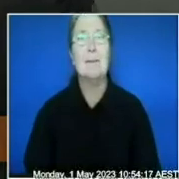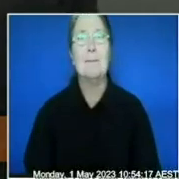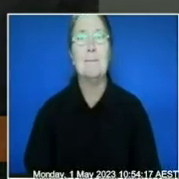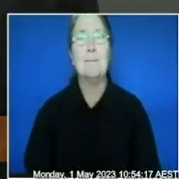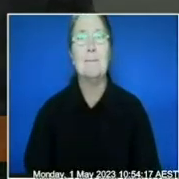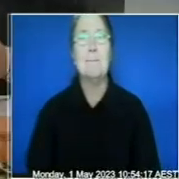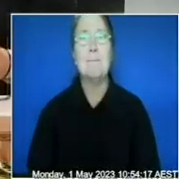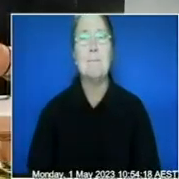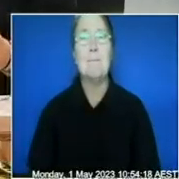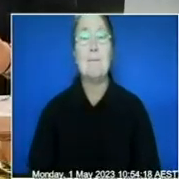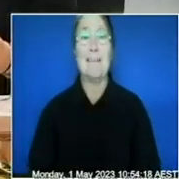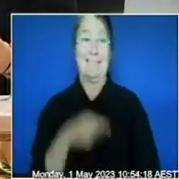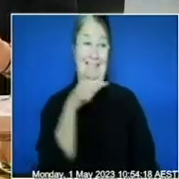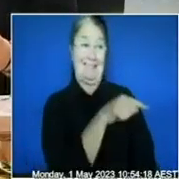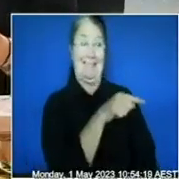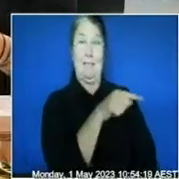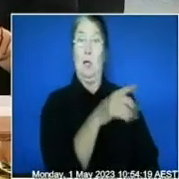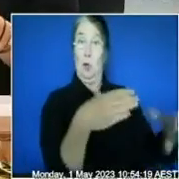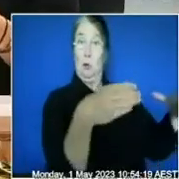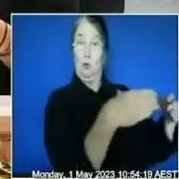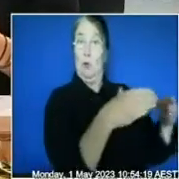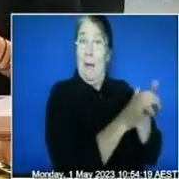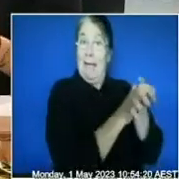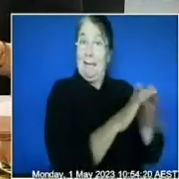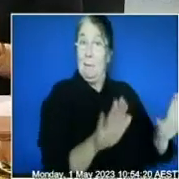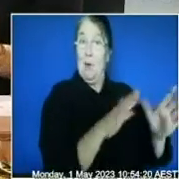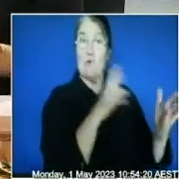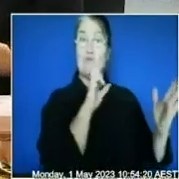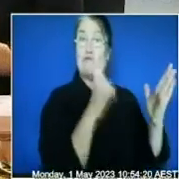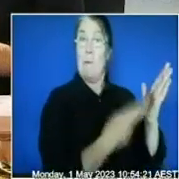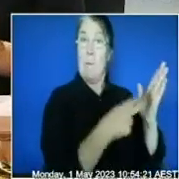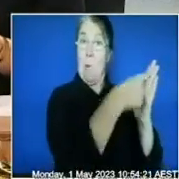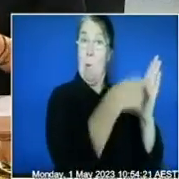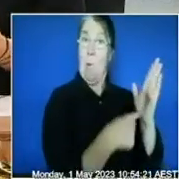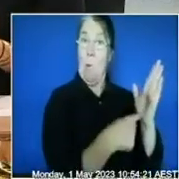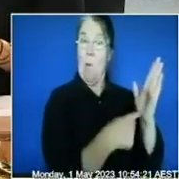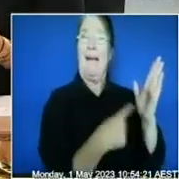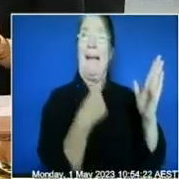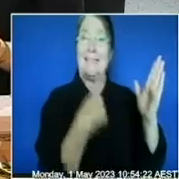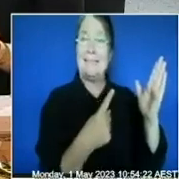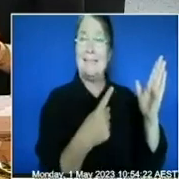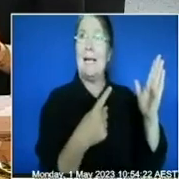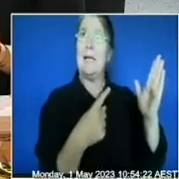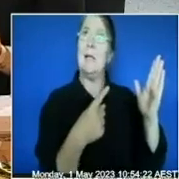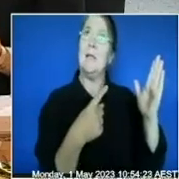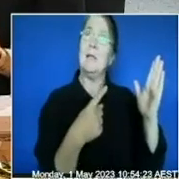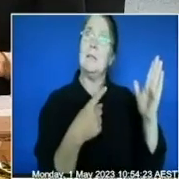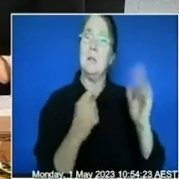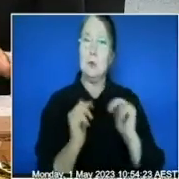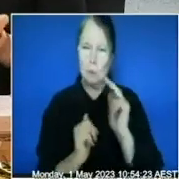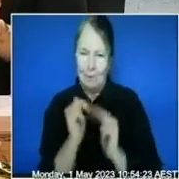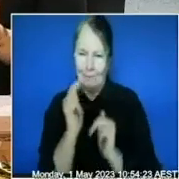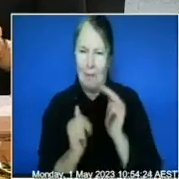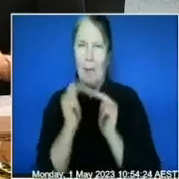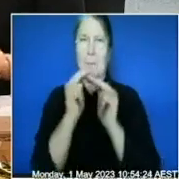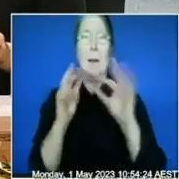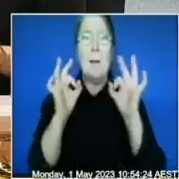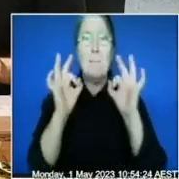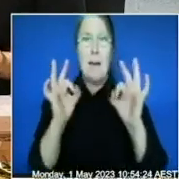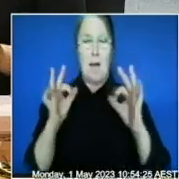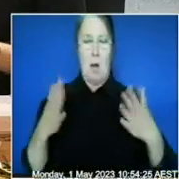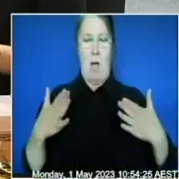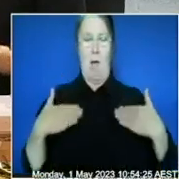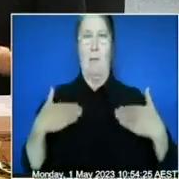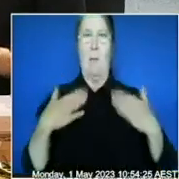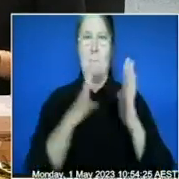a specific health-led model to public intoxication. I think just in your statement that it, through some of those